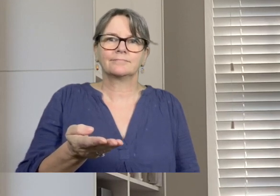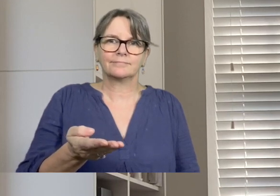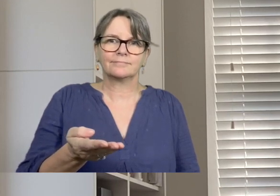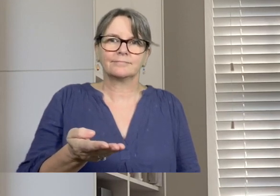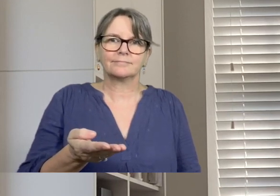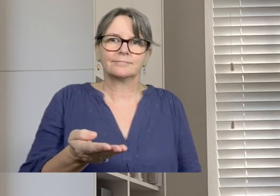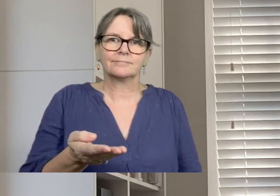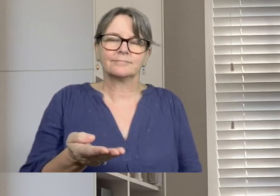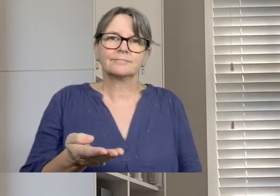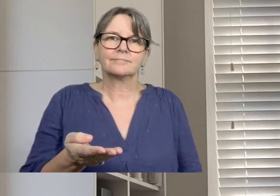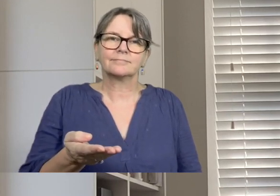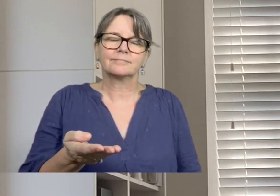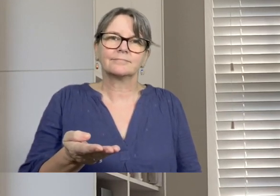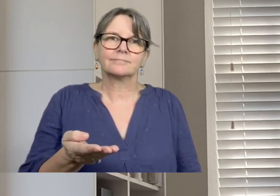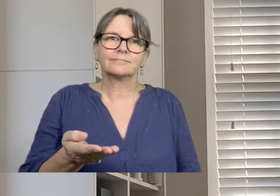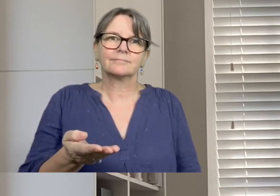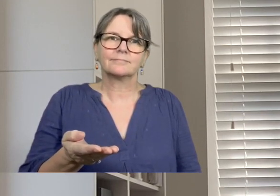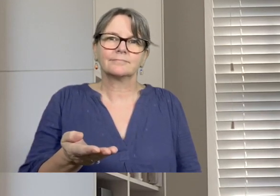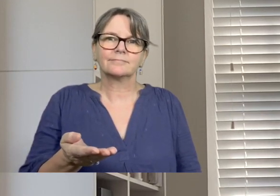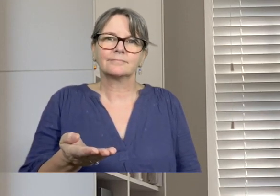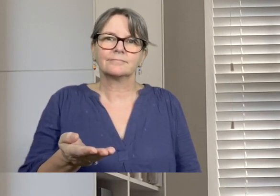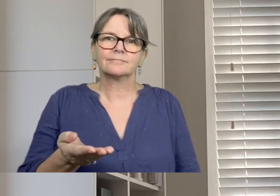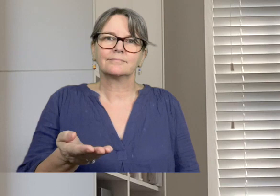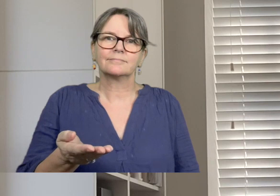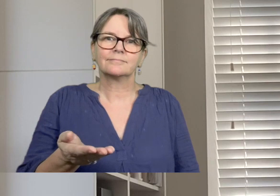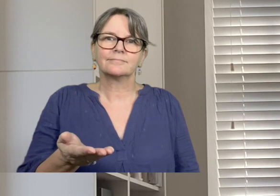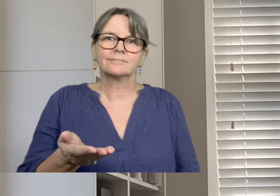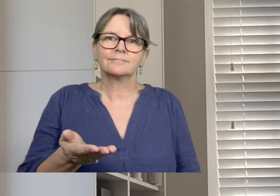and in, and away,